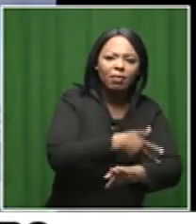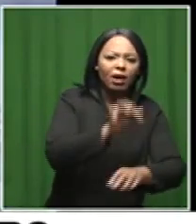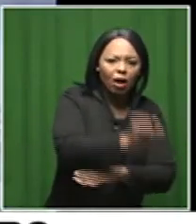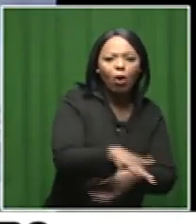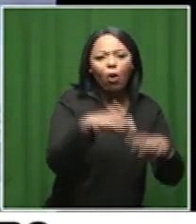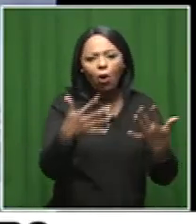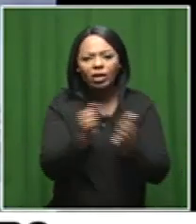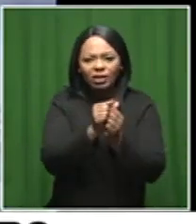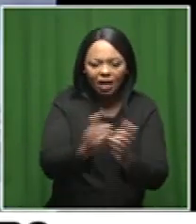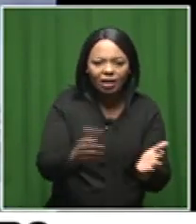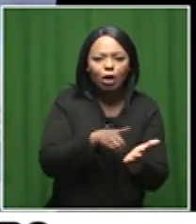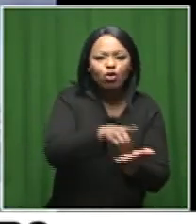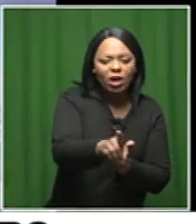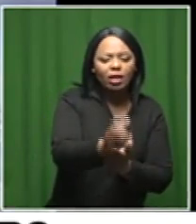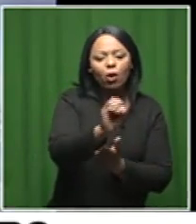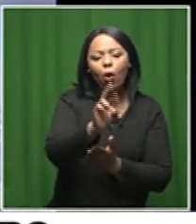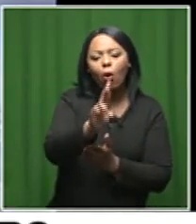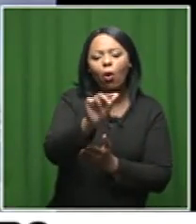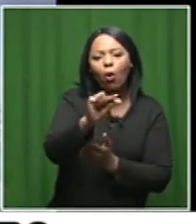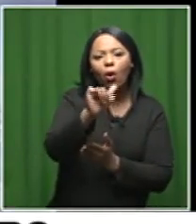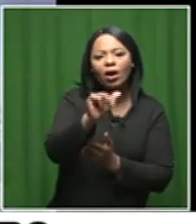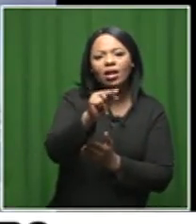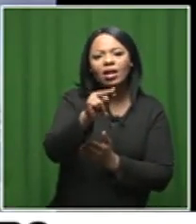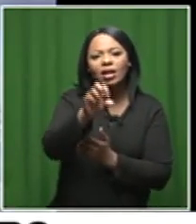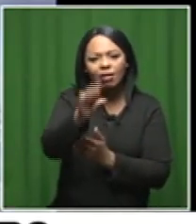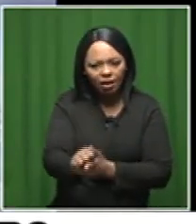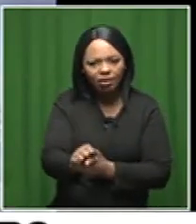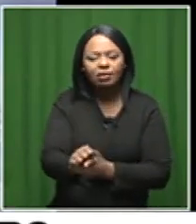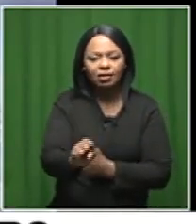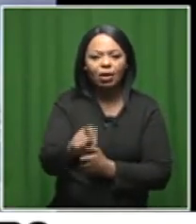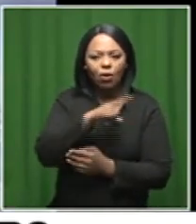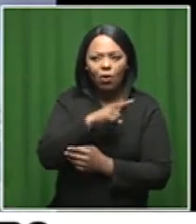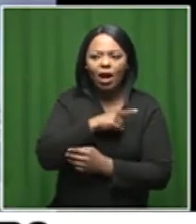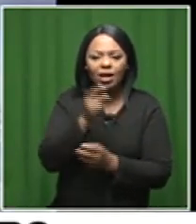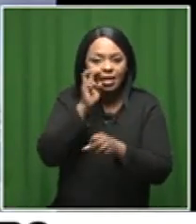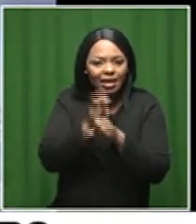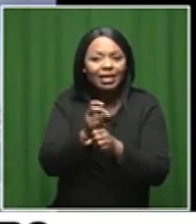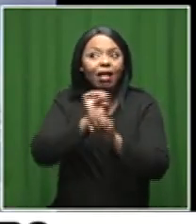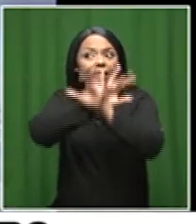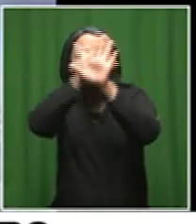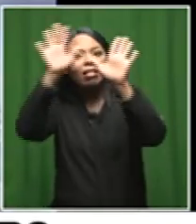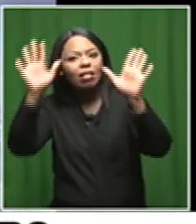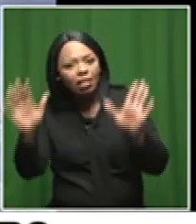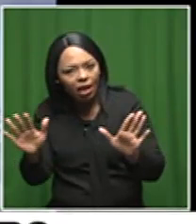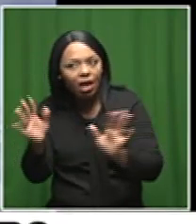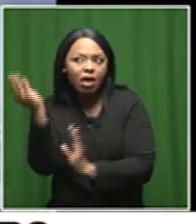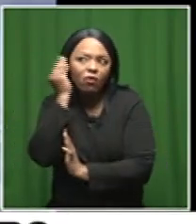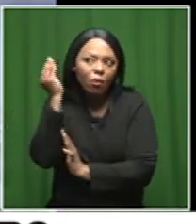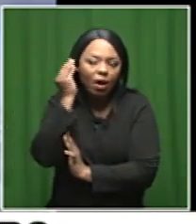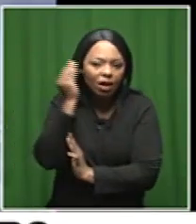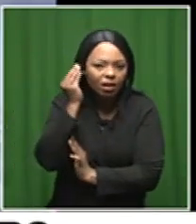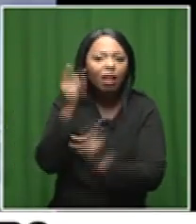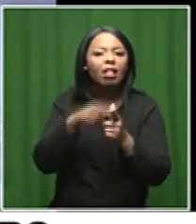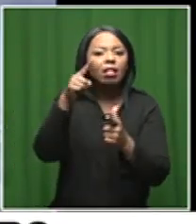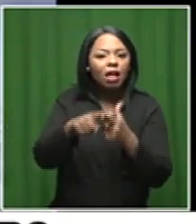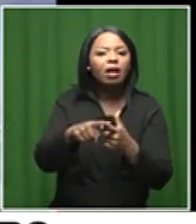having a conversation with the individuals at the entity to get the real facts and get the information. Then try your